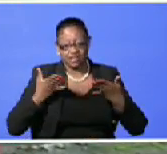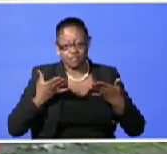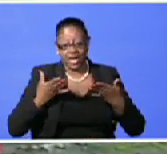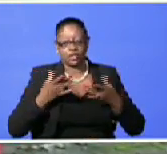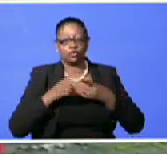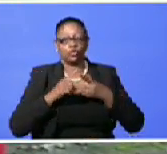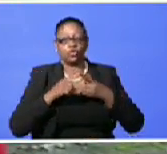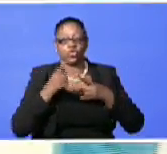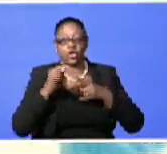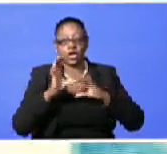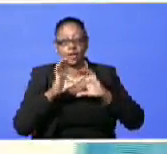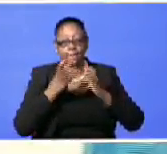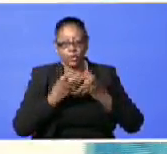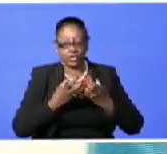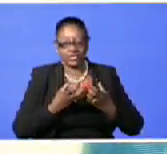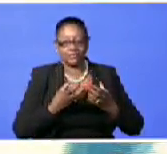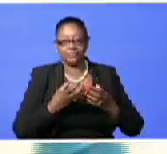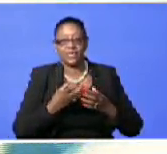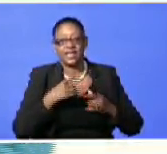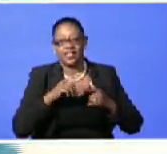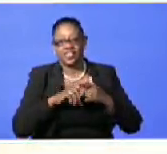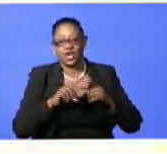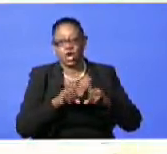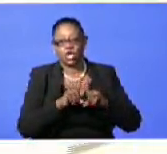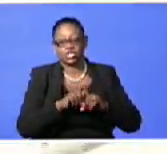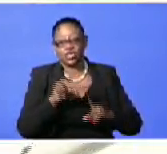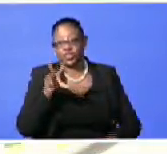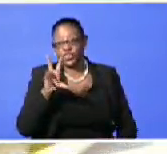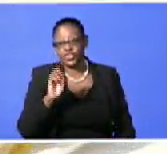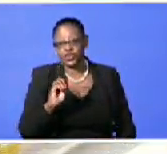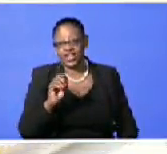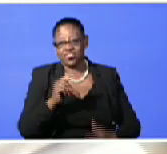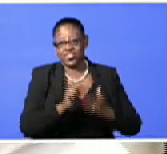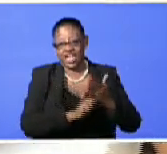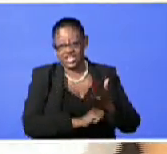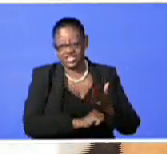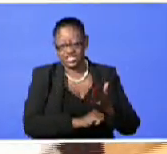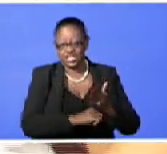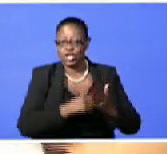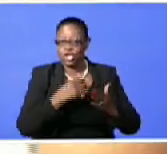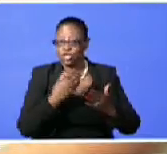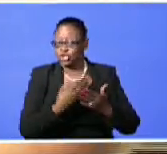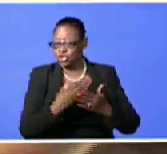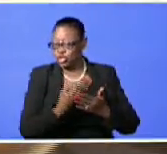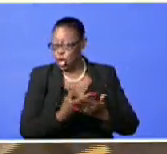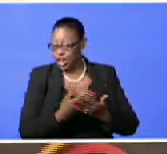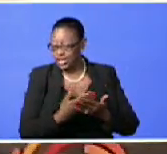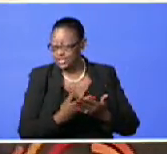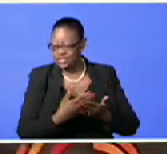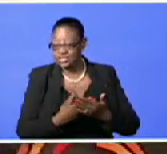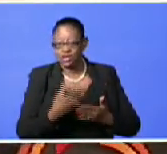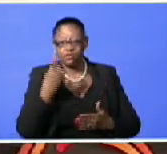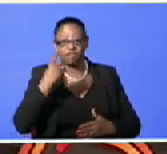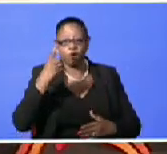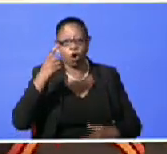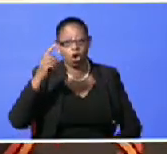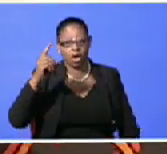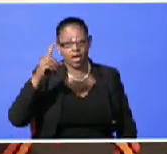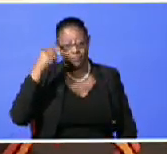community. Suncash also giving away over $30,000 in scholarship assistance to lucky college students as